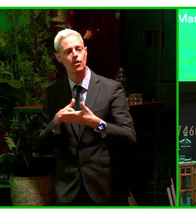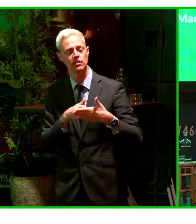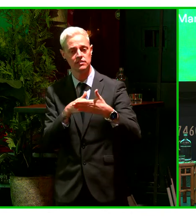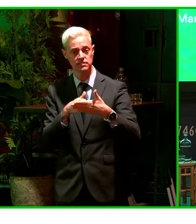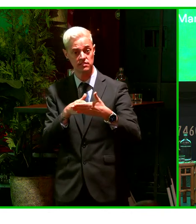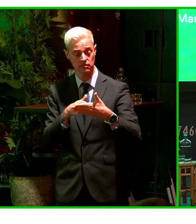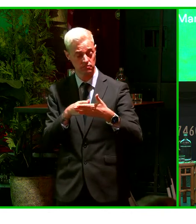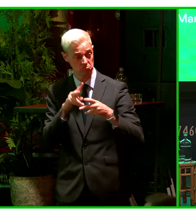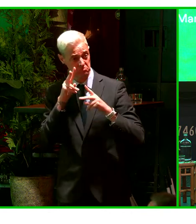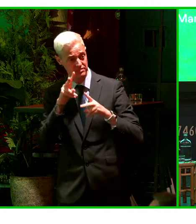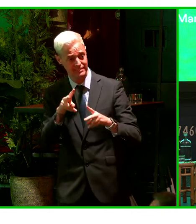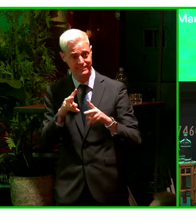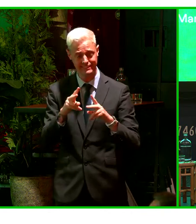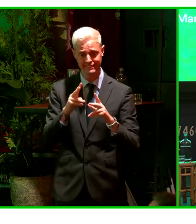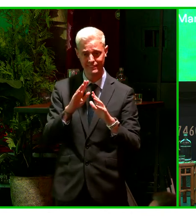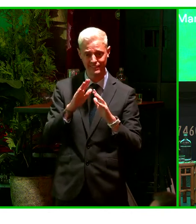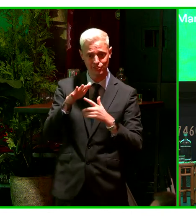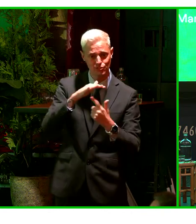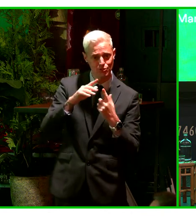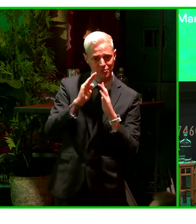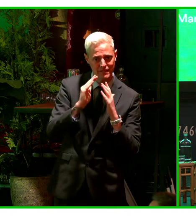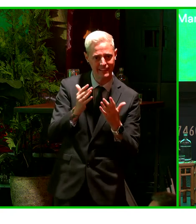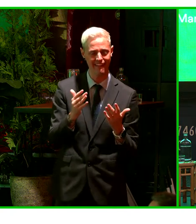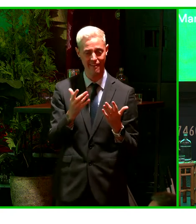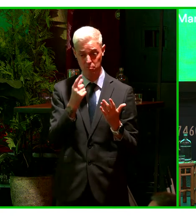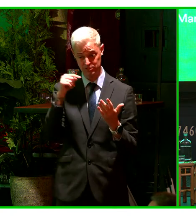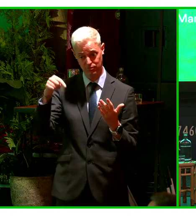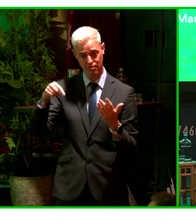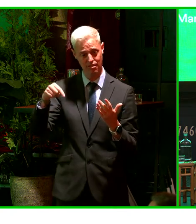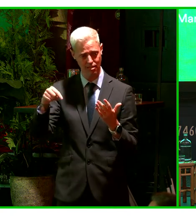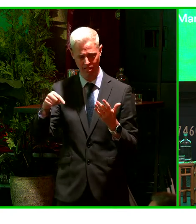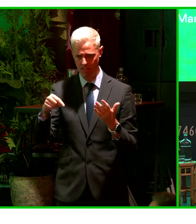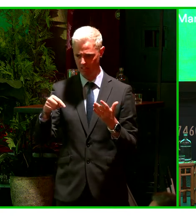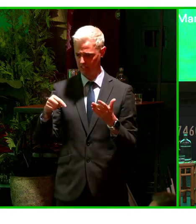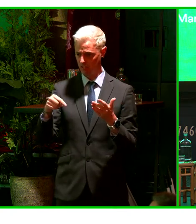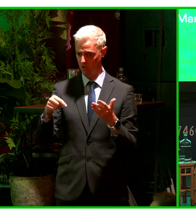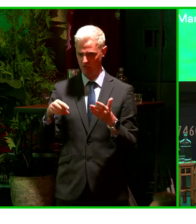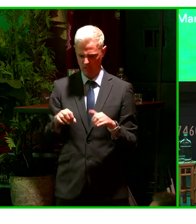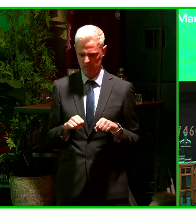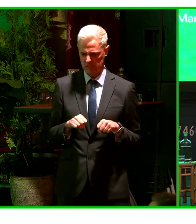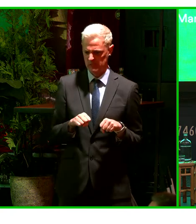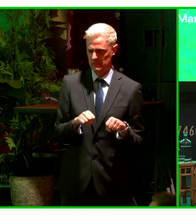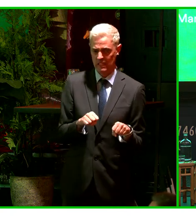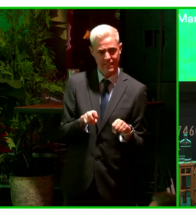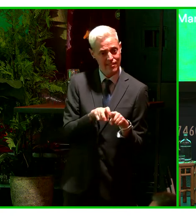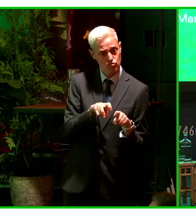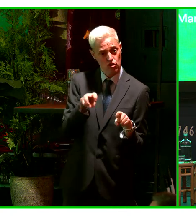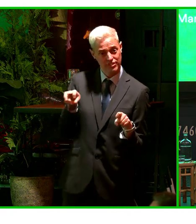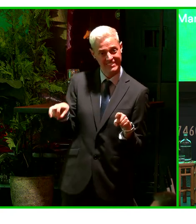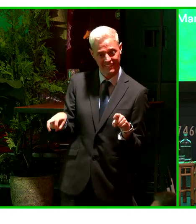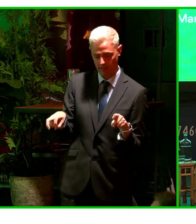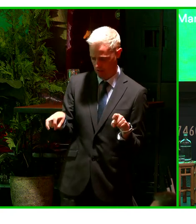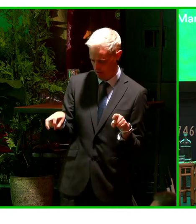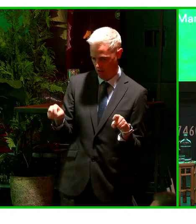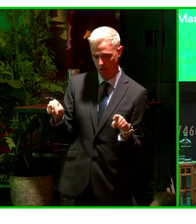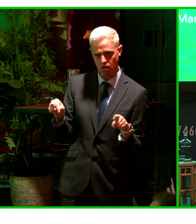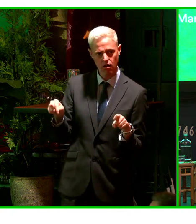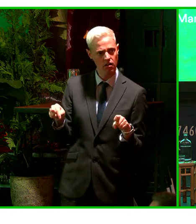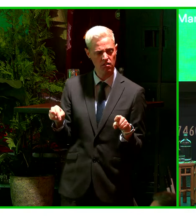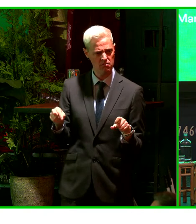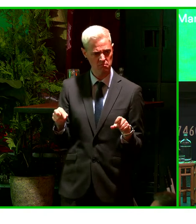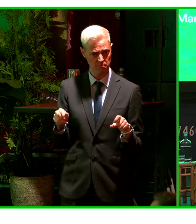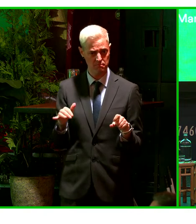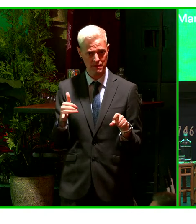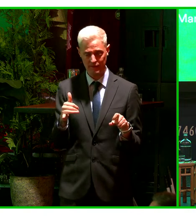put a crossing at every side road on the quieter streets so parents feel able to let their kids just walk to